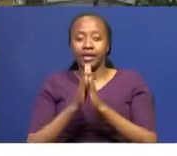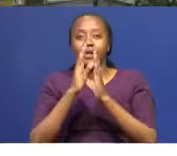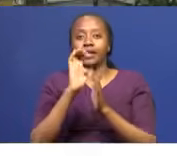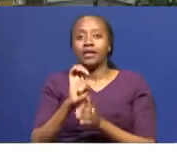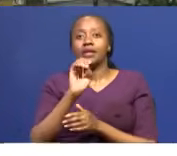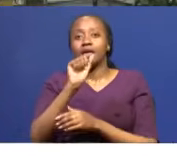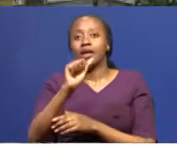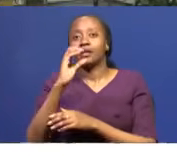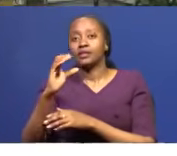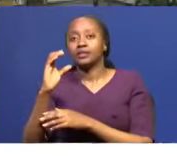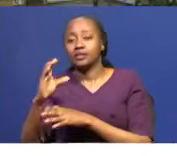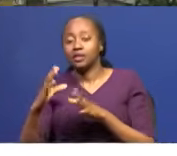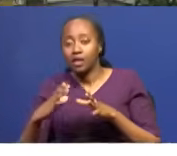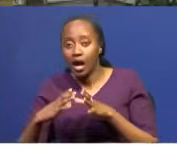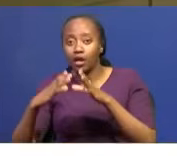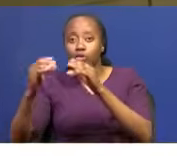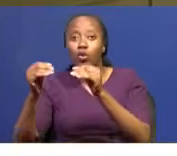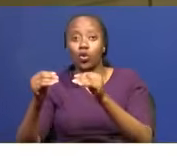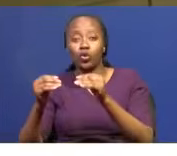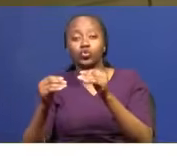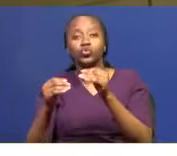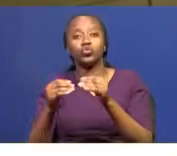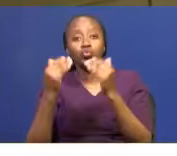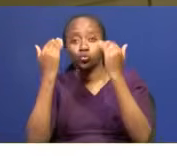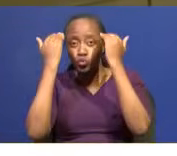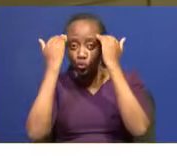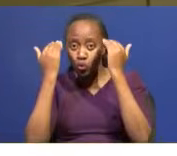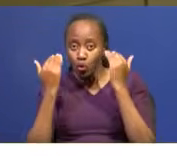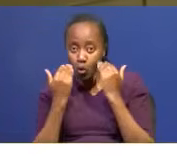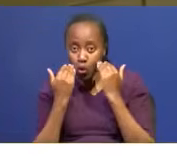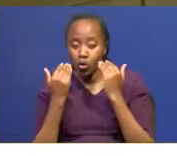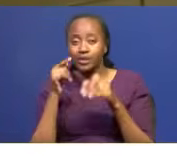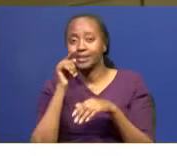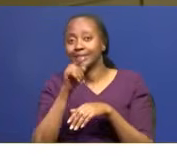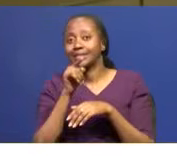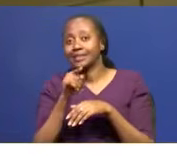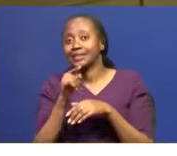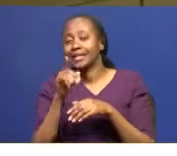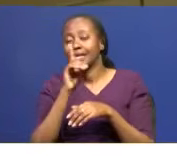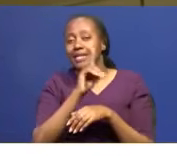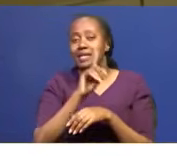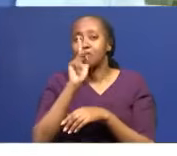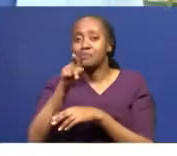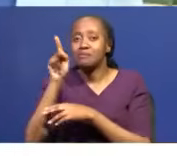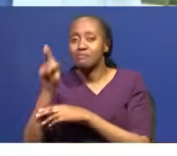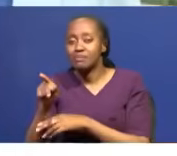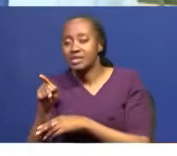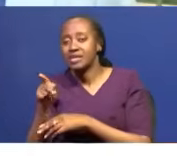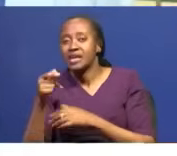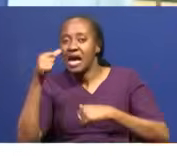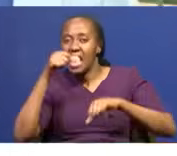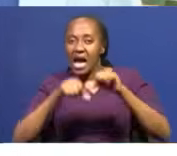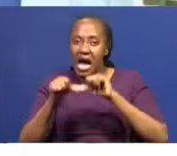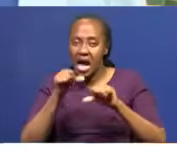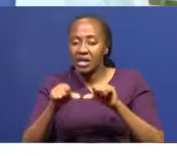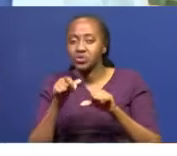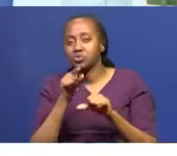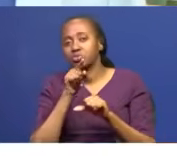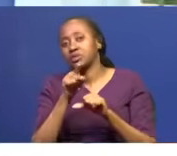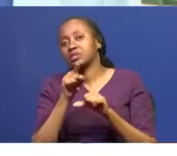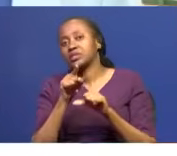EACC had moved to court to contest the DPP's move, arguing that the DPP usurped its